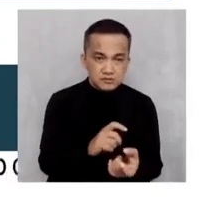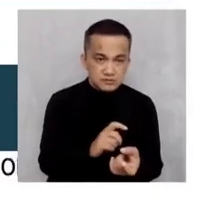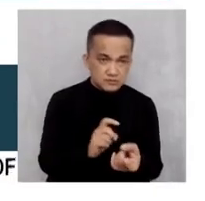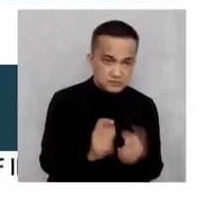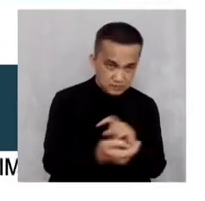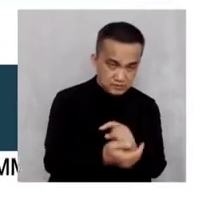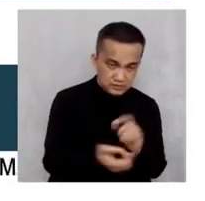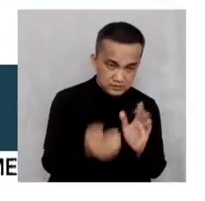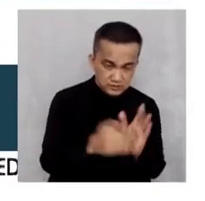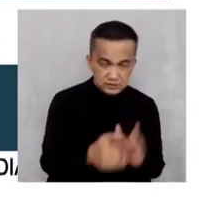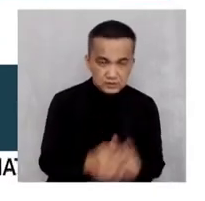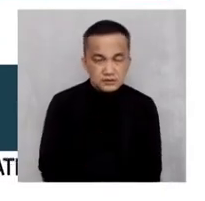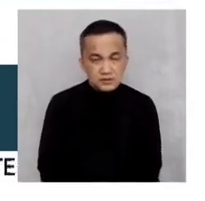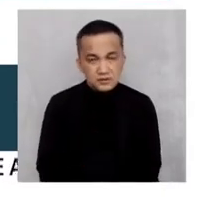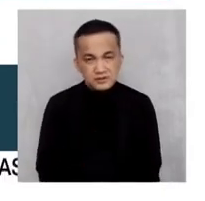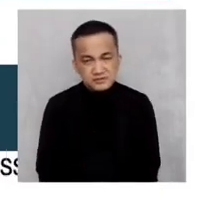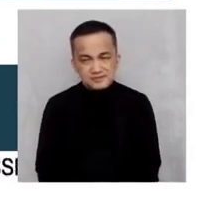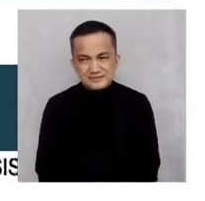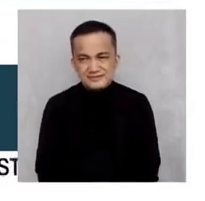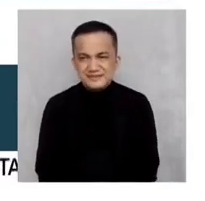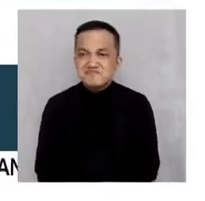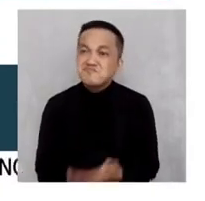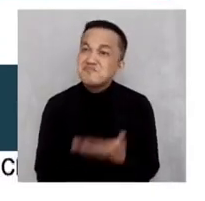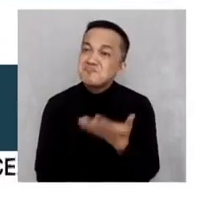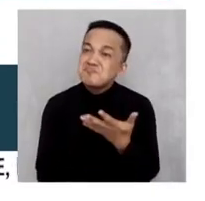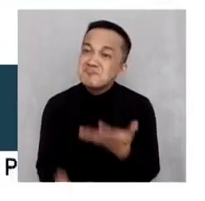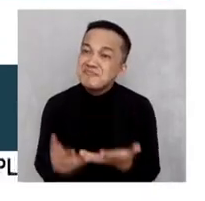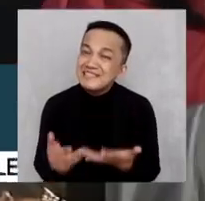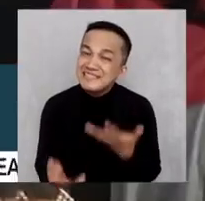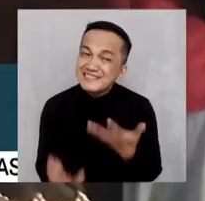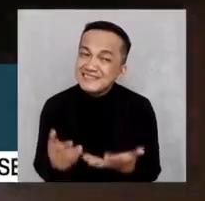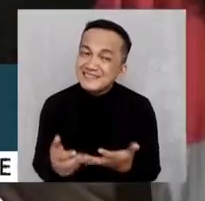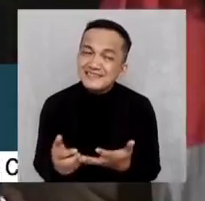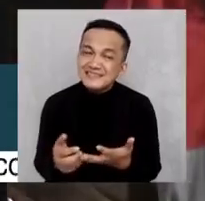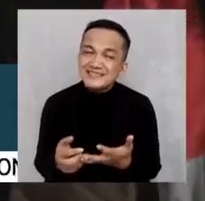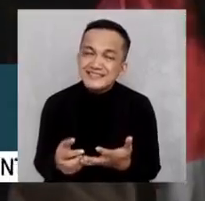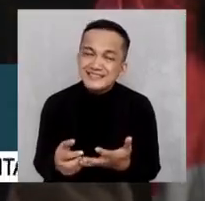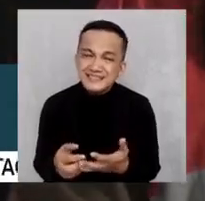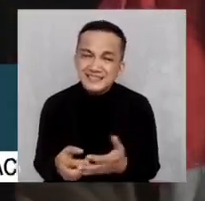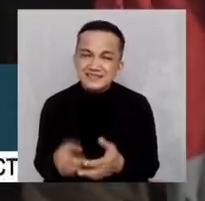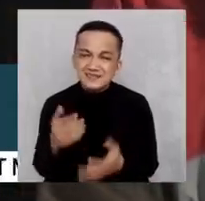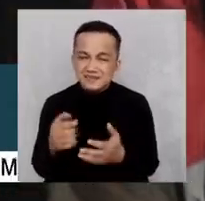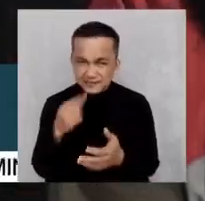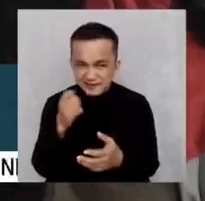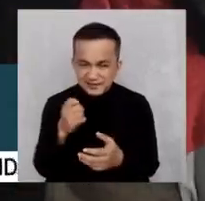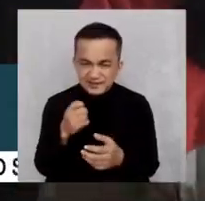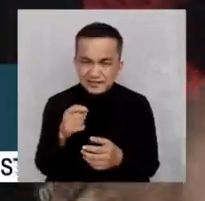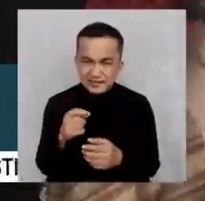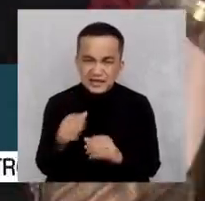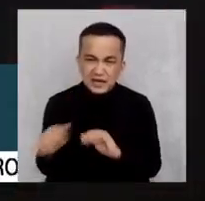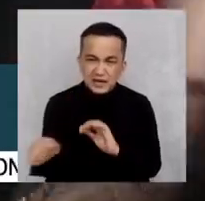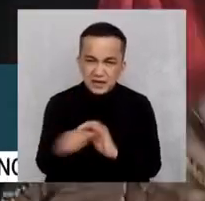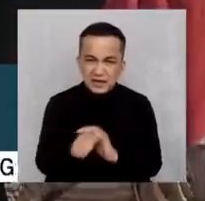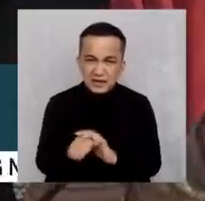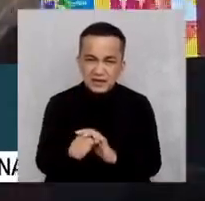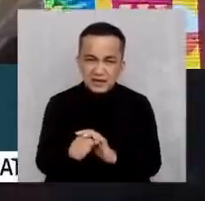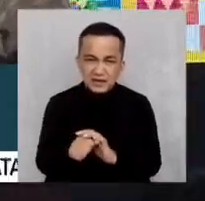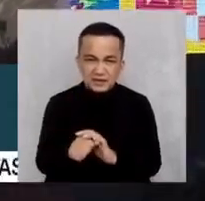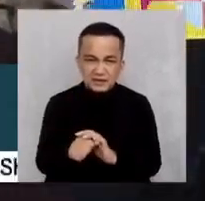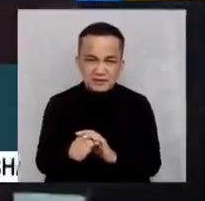to another one? Maybe. Hopefully they'll shift again, or maybe we can just also appeal if they can pause for a